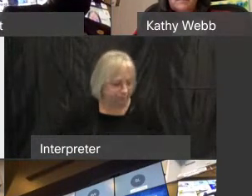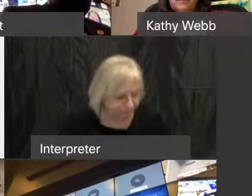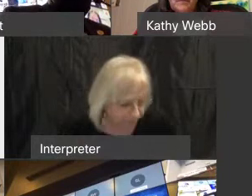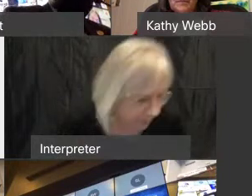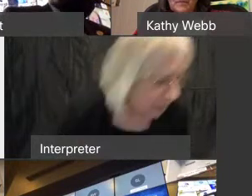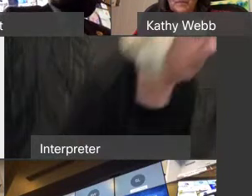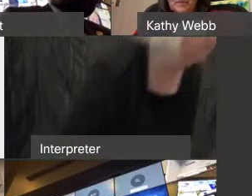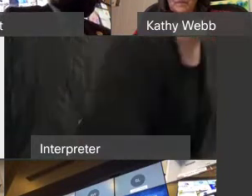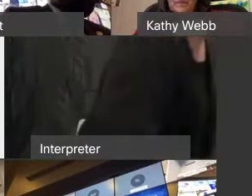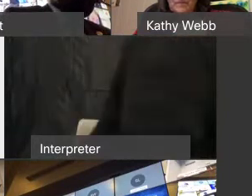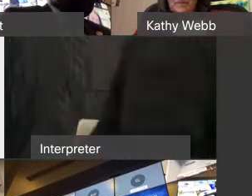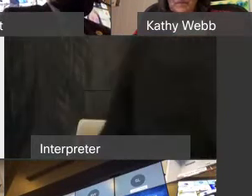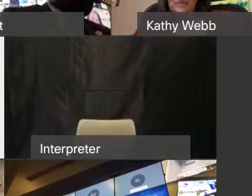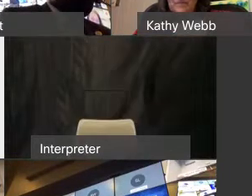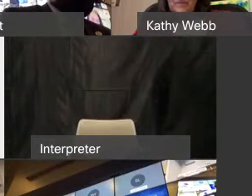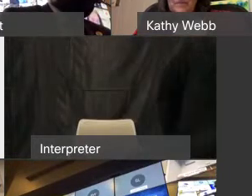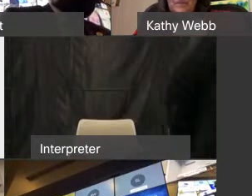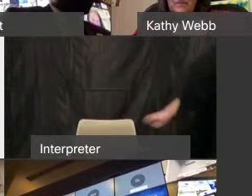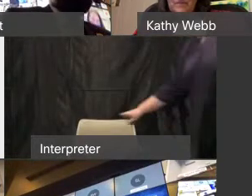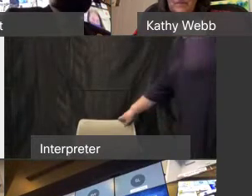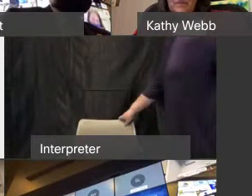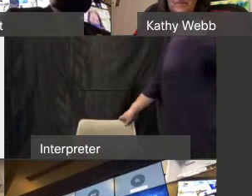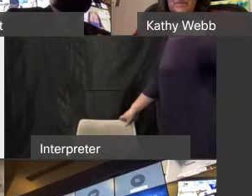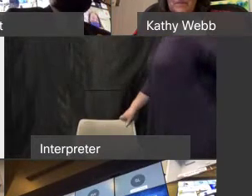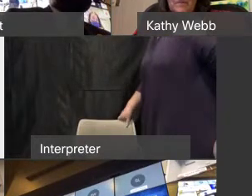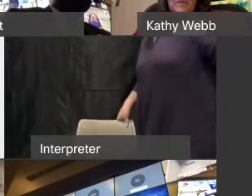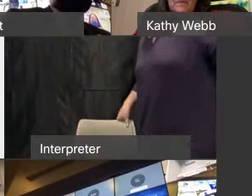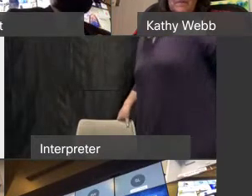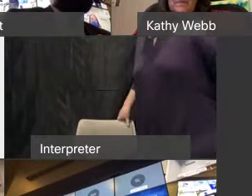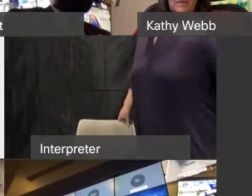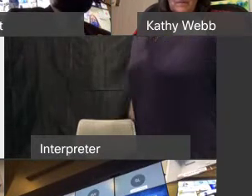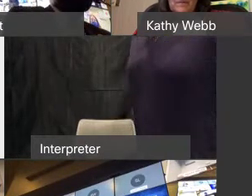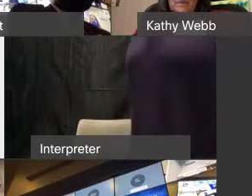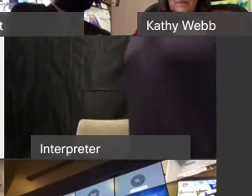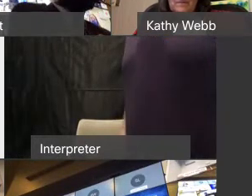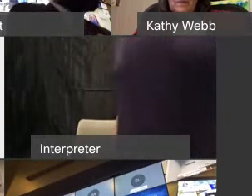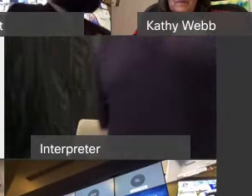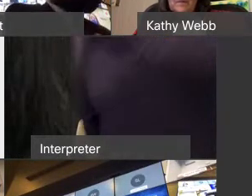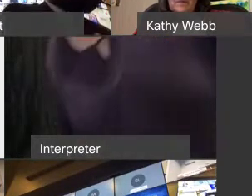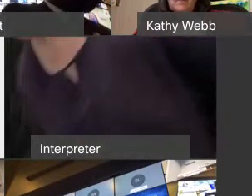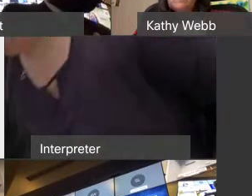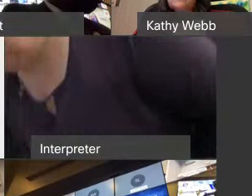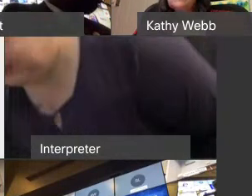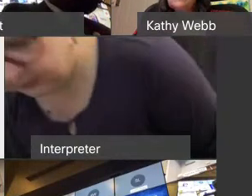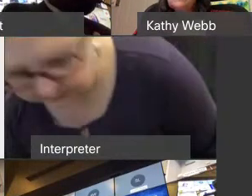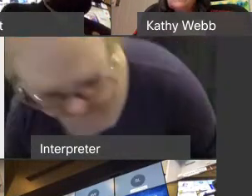You can go home now. All right. Any more questions or concerns? Yeah.